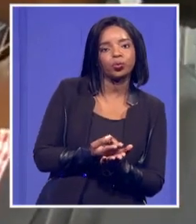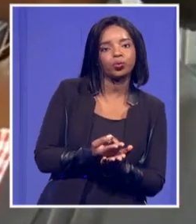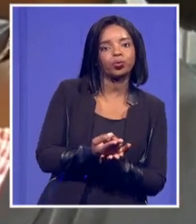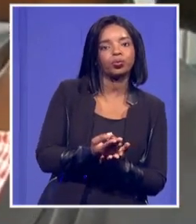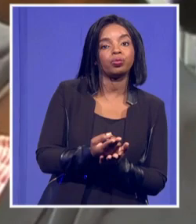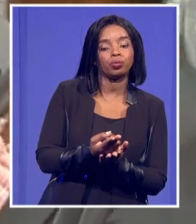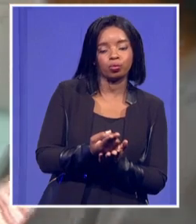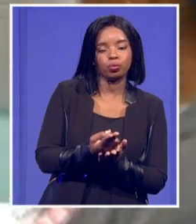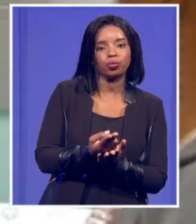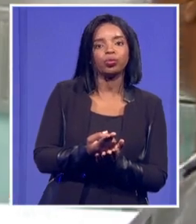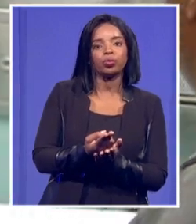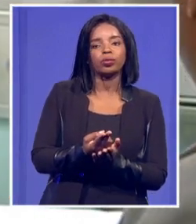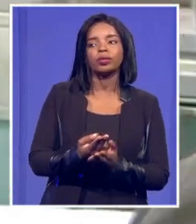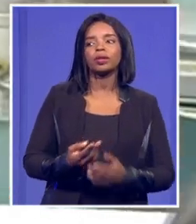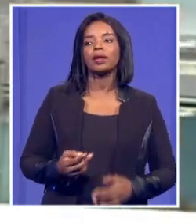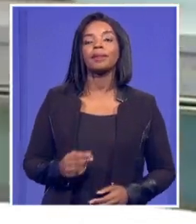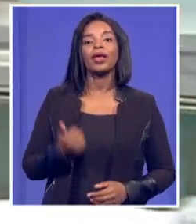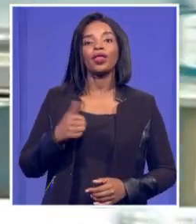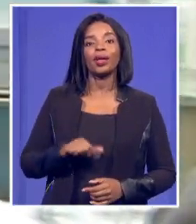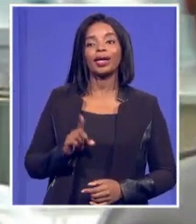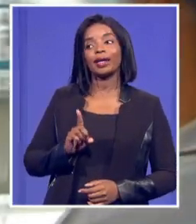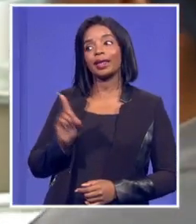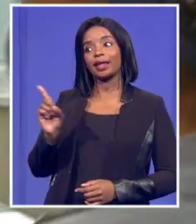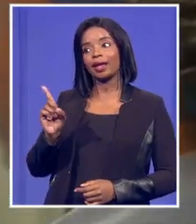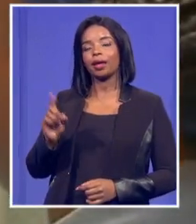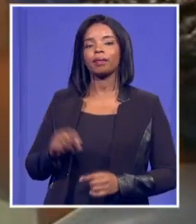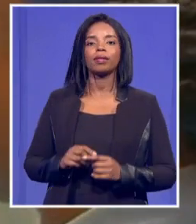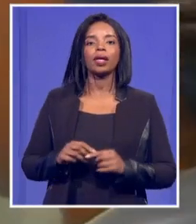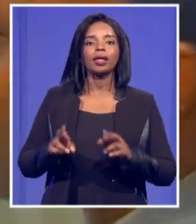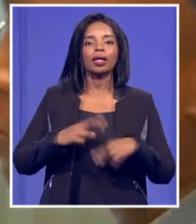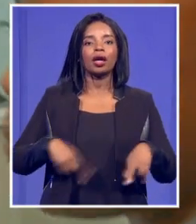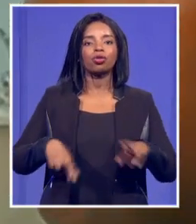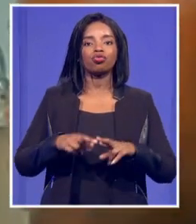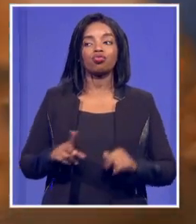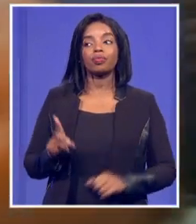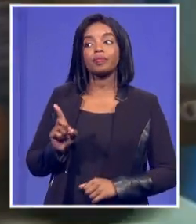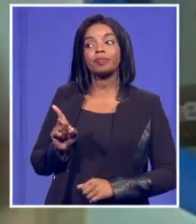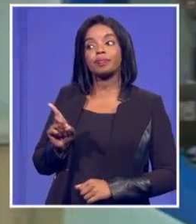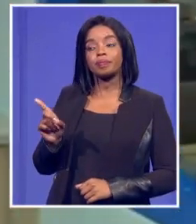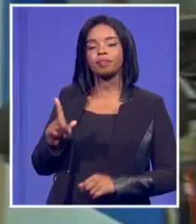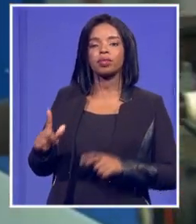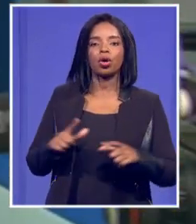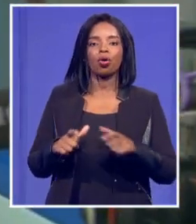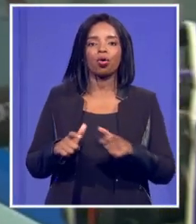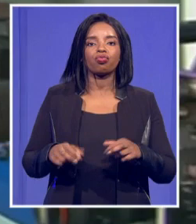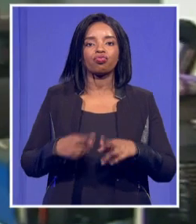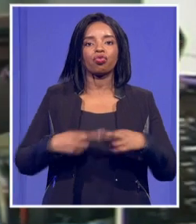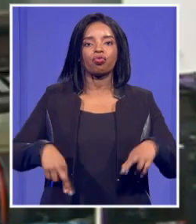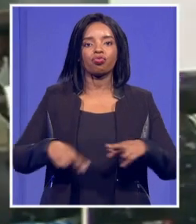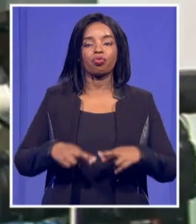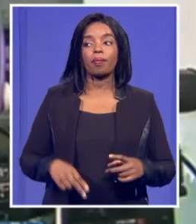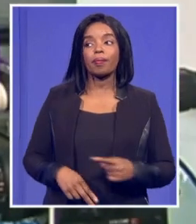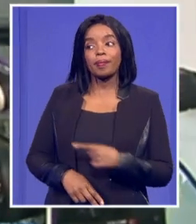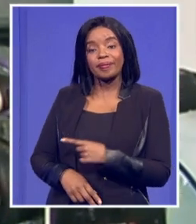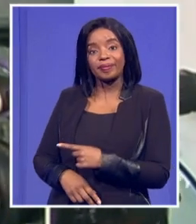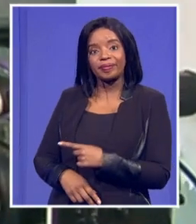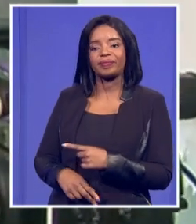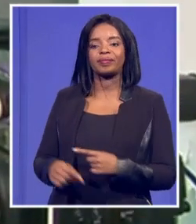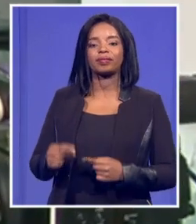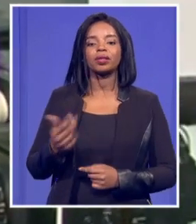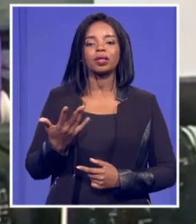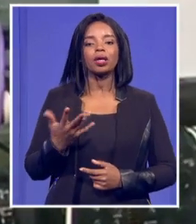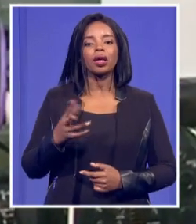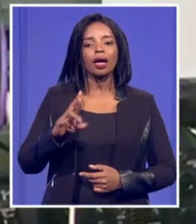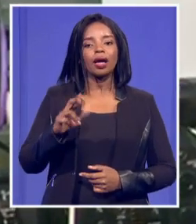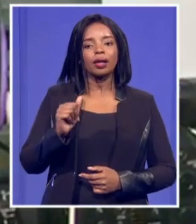scanned. And in that room, that's where the miracles happens, because that's a control room where the radiologist,